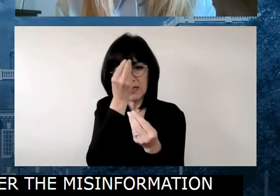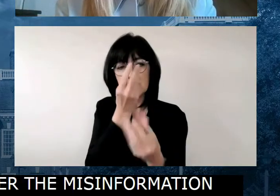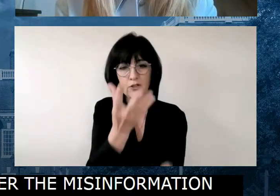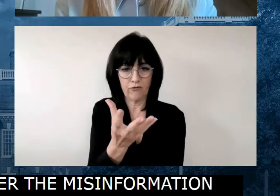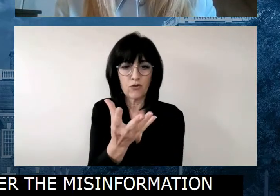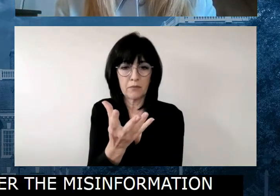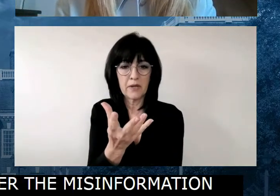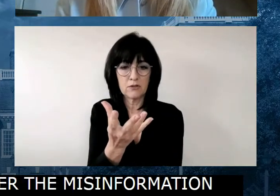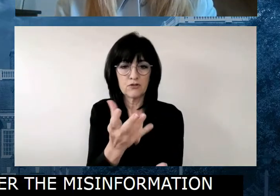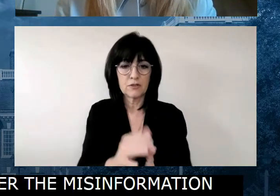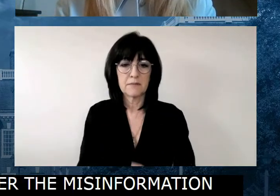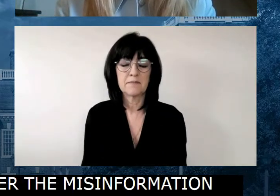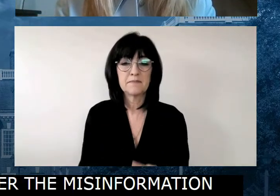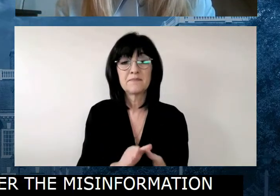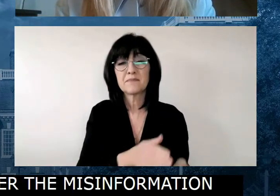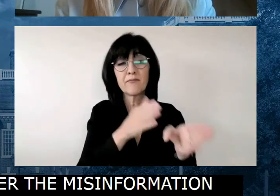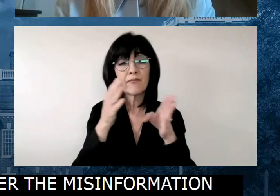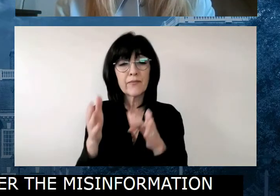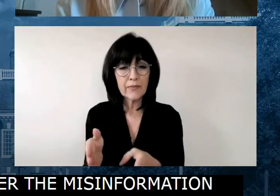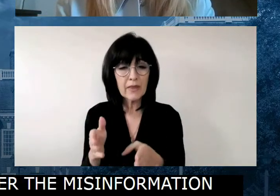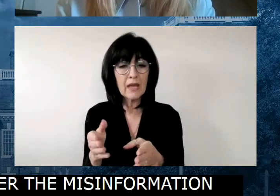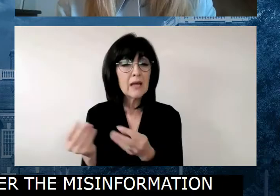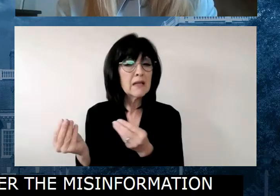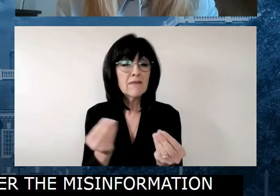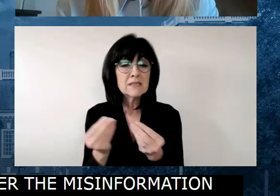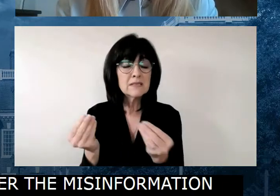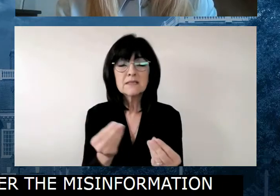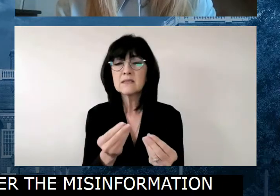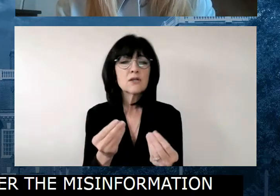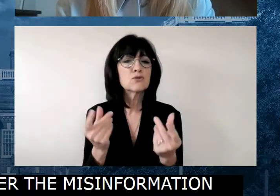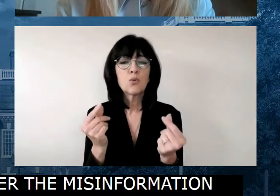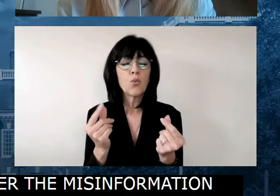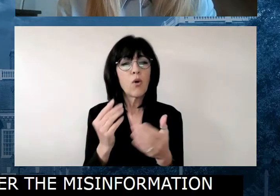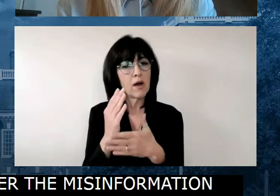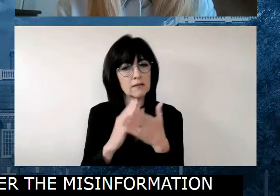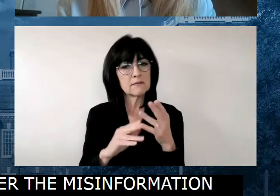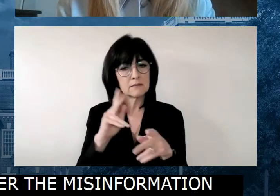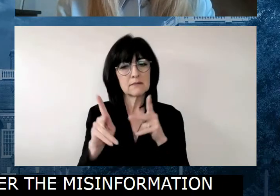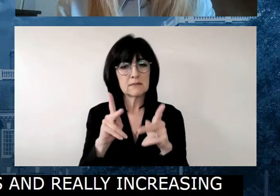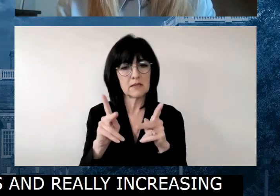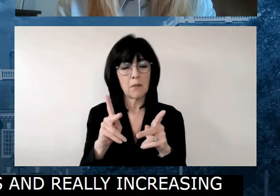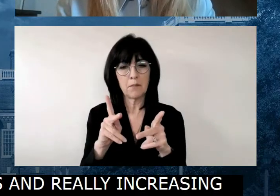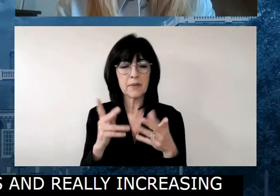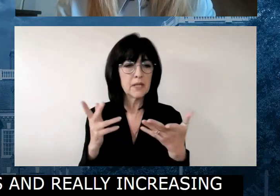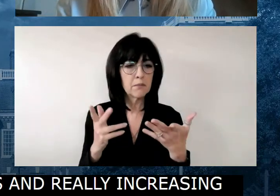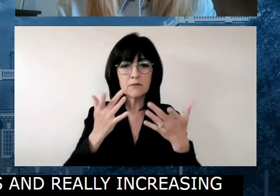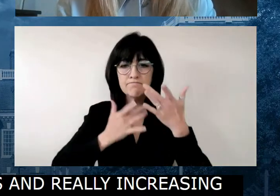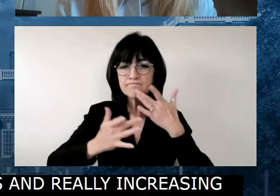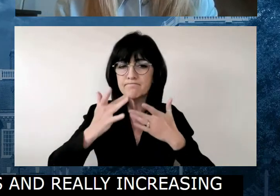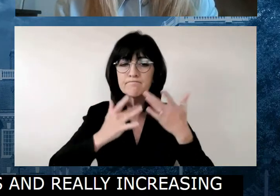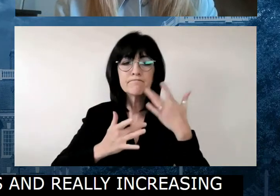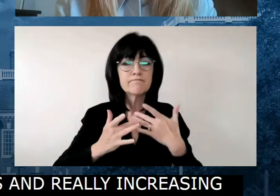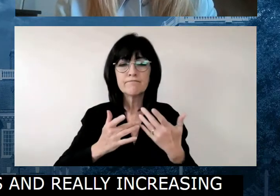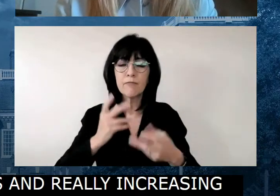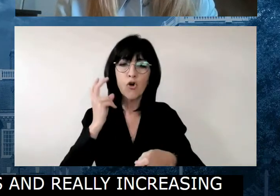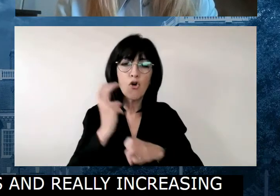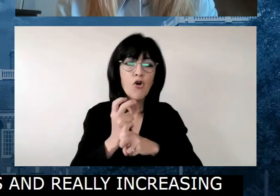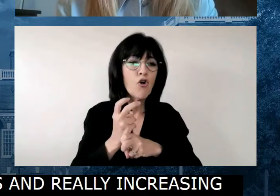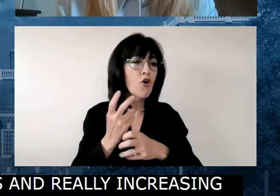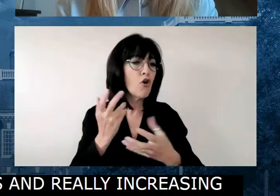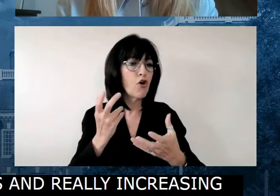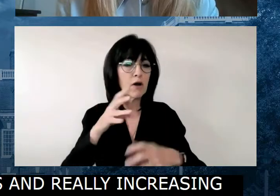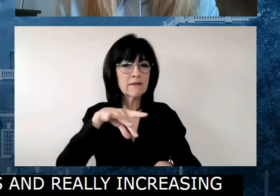increasing access to vaccines by reducing logistical barriers is also a very important strategy for getting